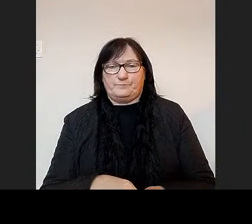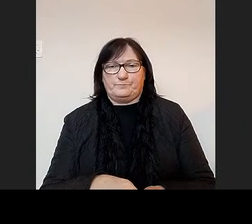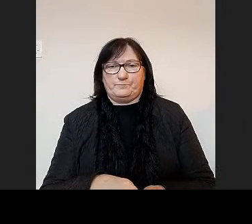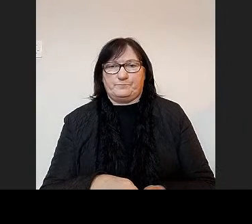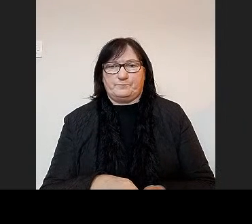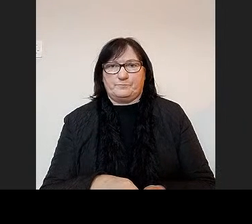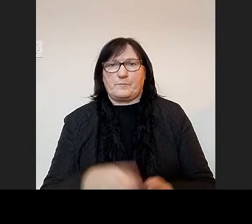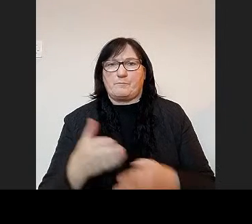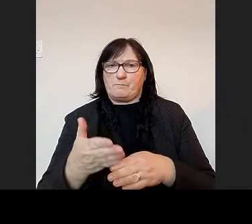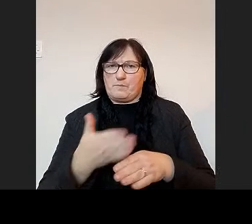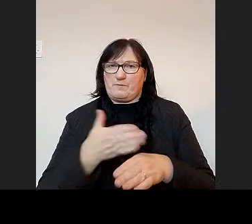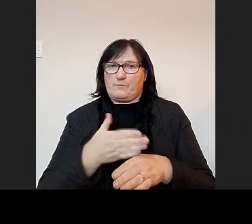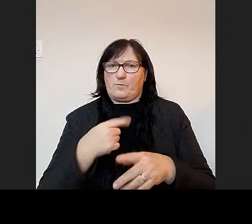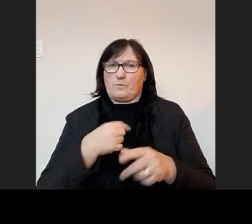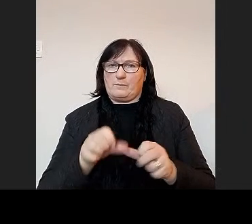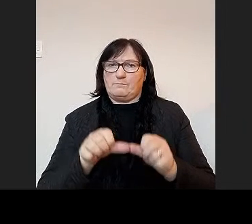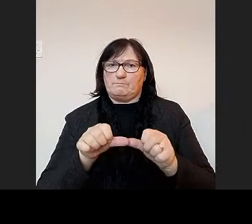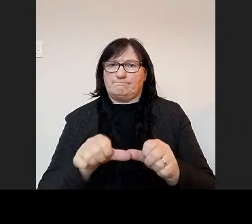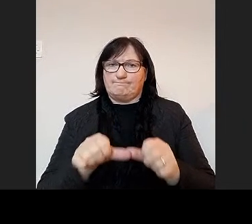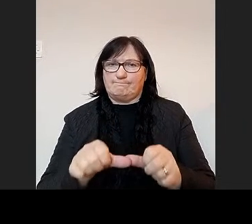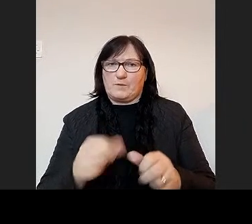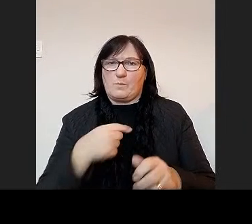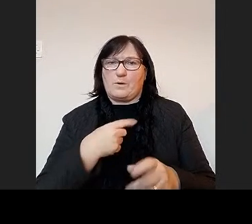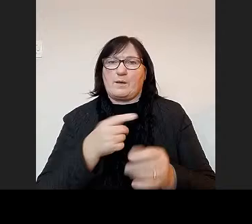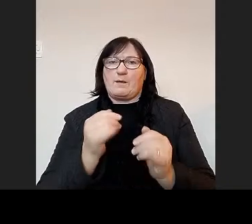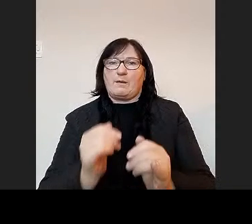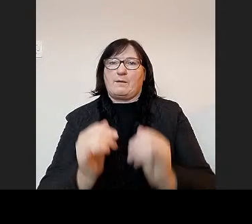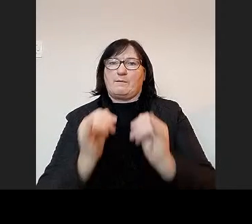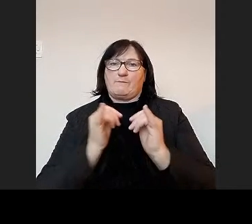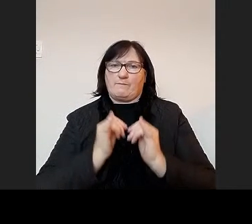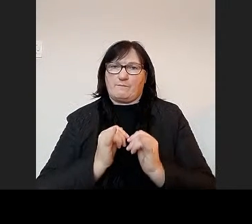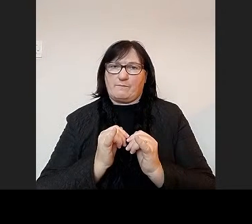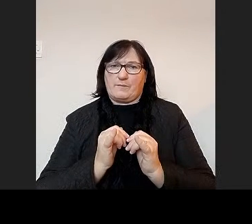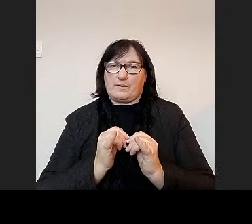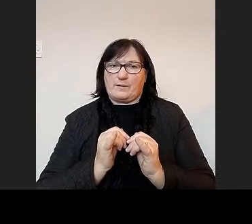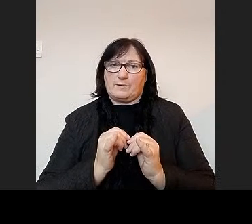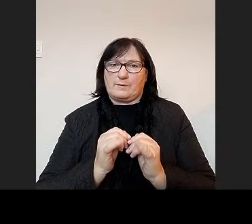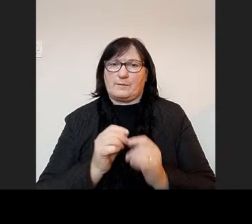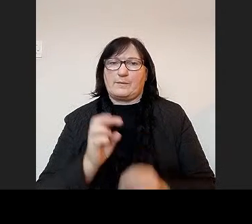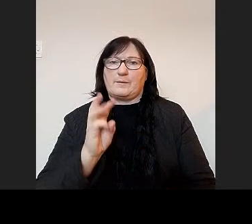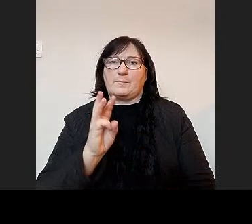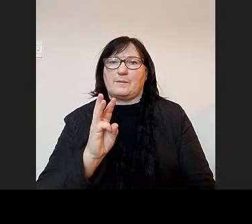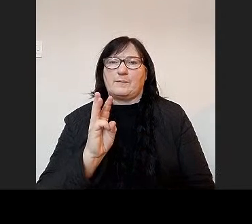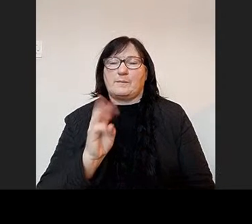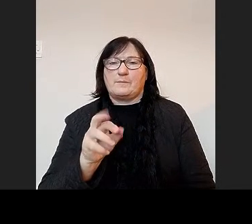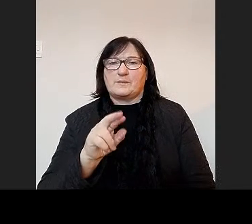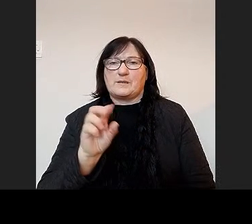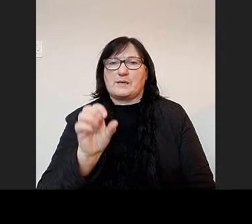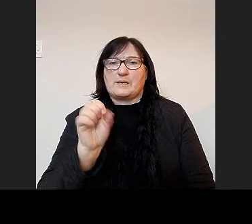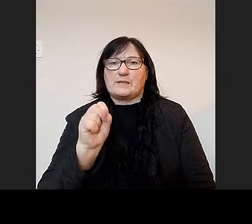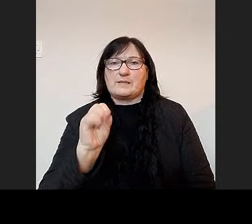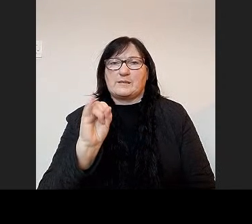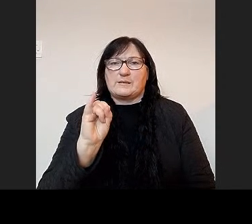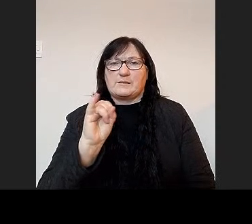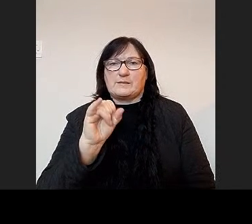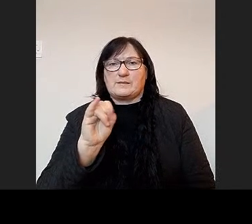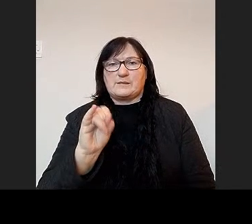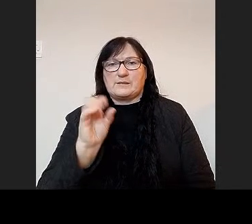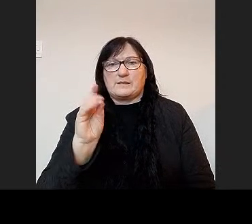to invite Mr. Sidwell Pokane on stage.